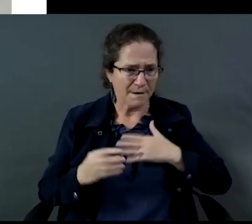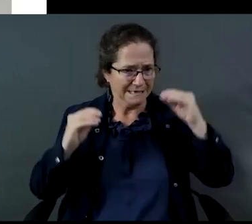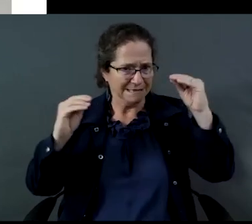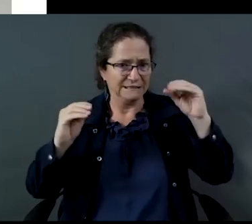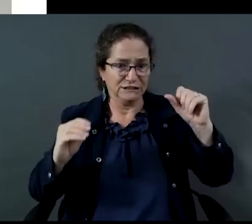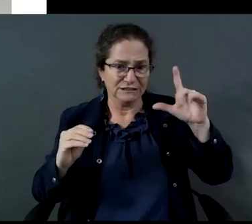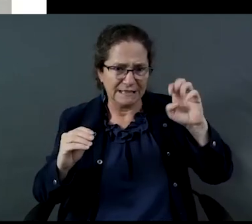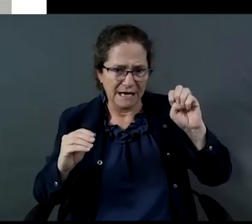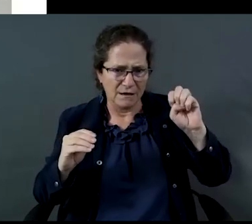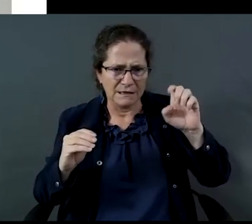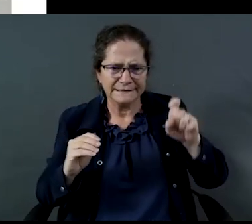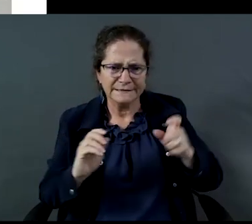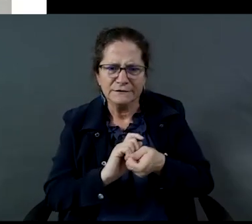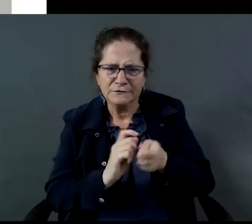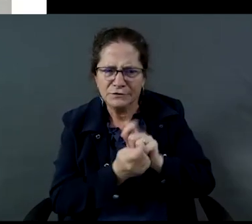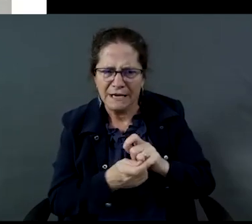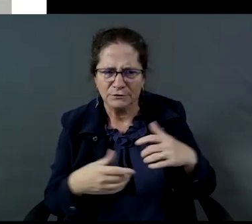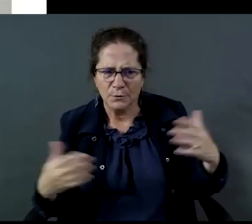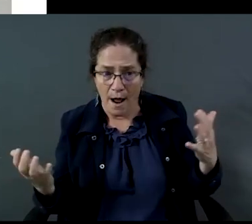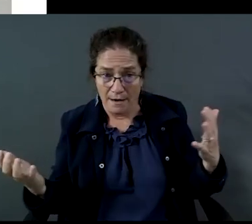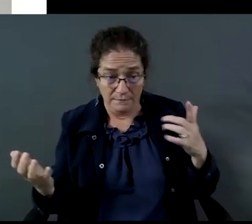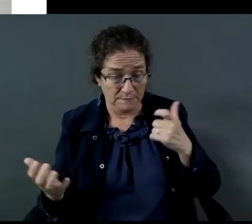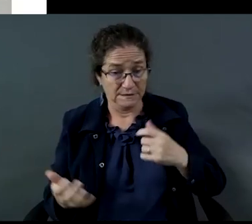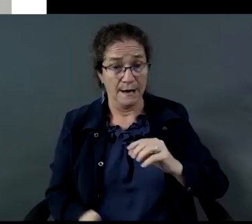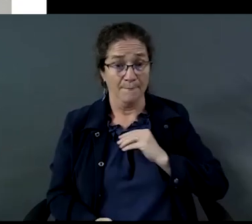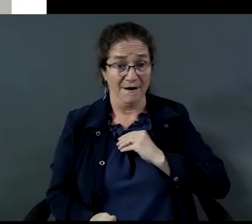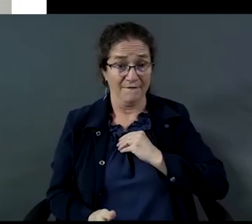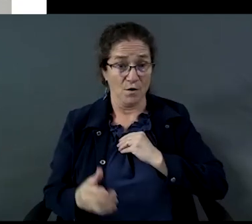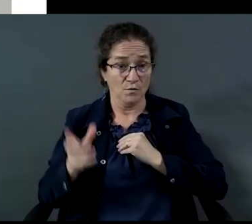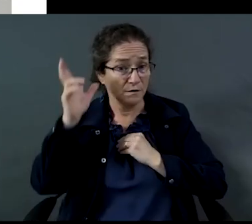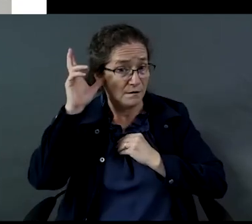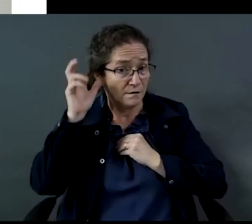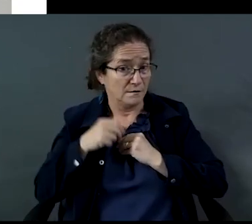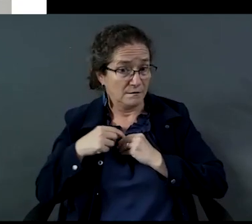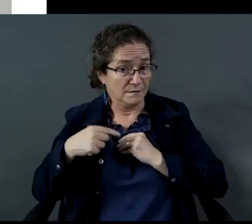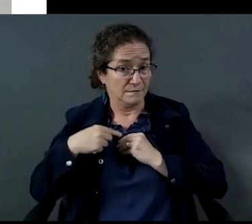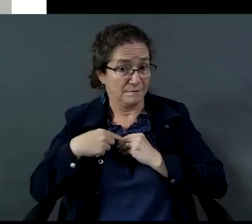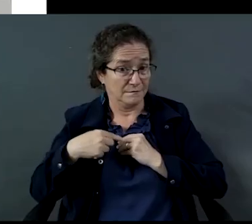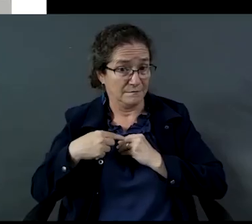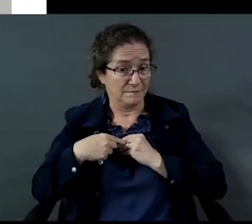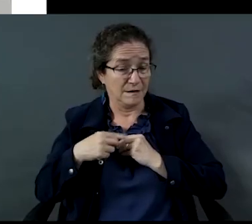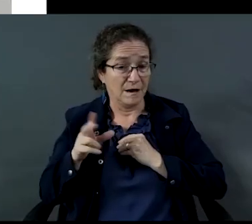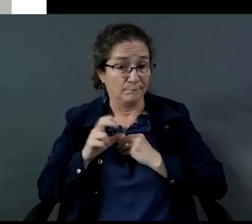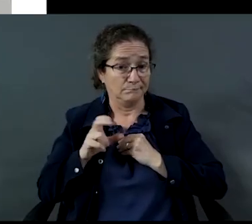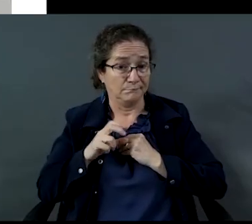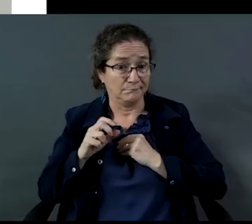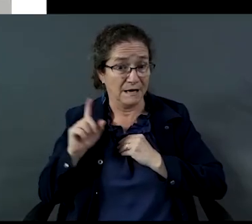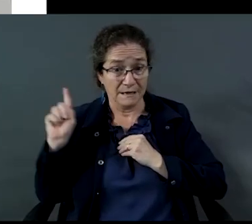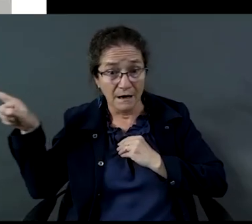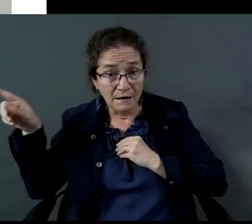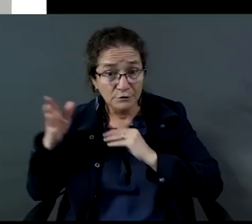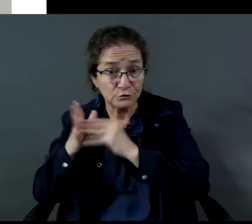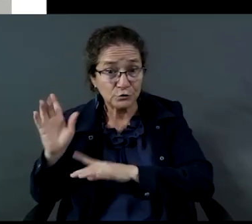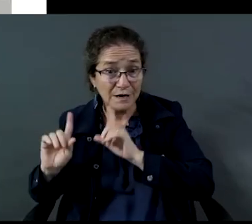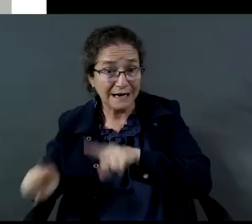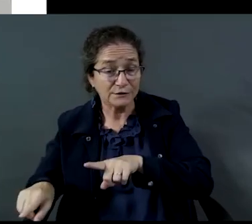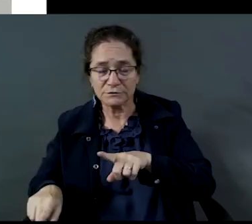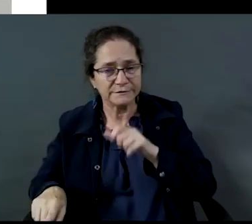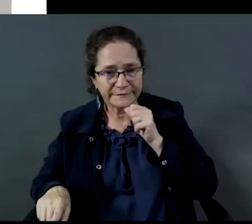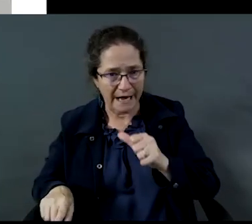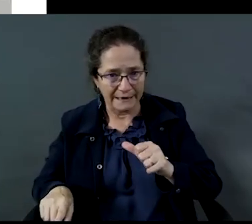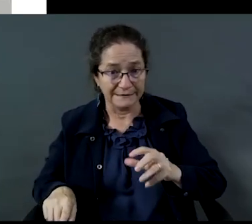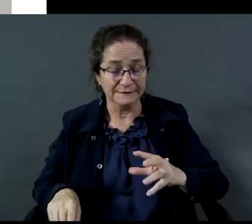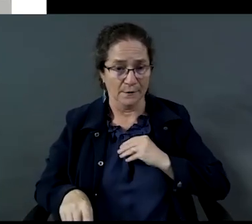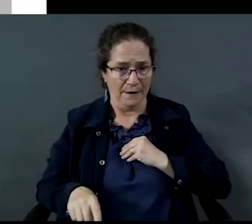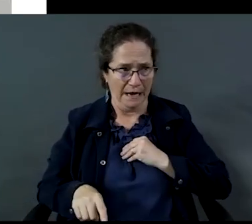such as if a student asks me a question and I only say the answer, you're only ever hearing half of the equation, the question or the answer.